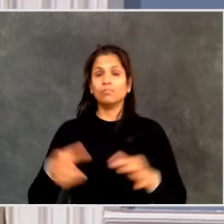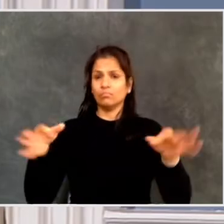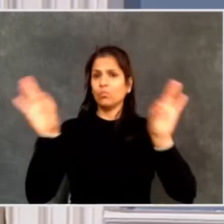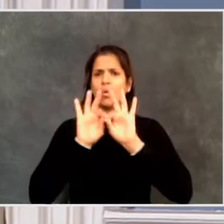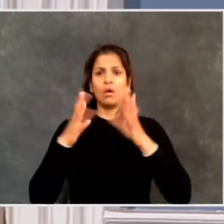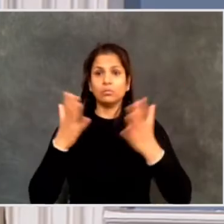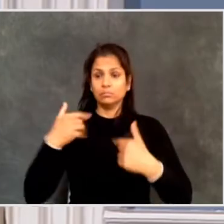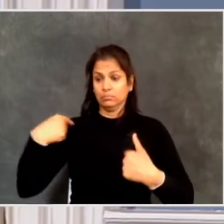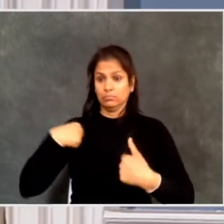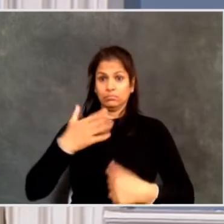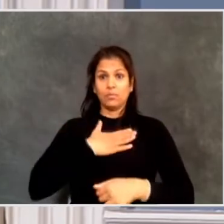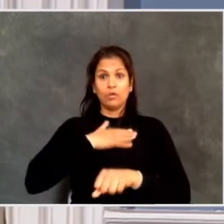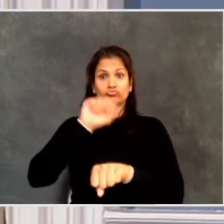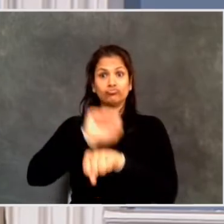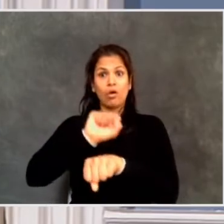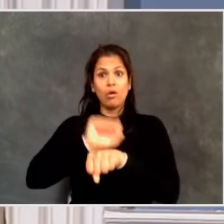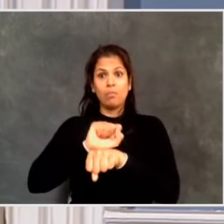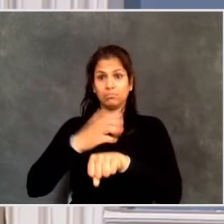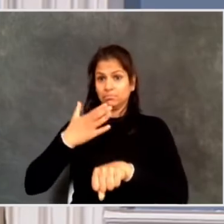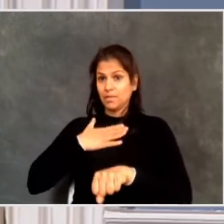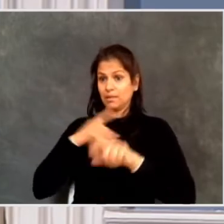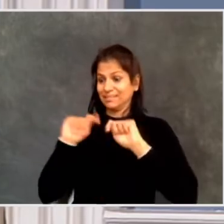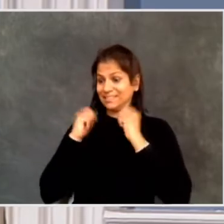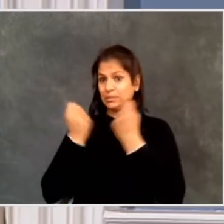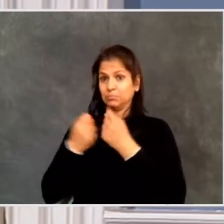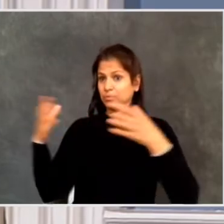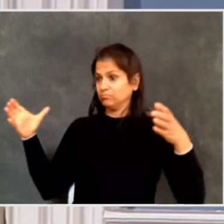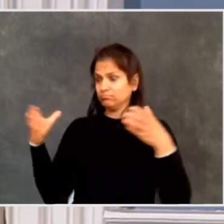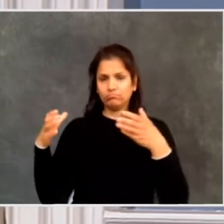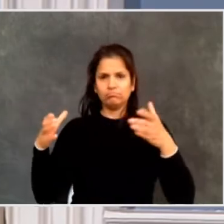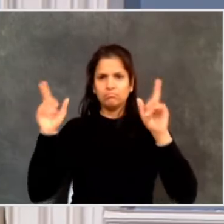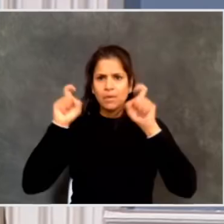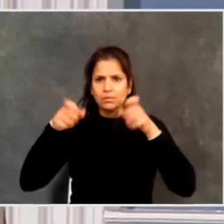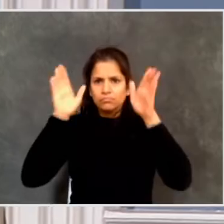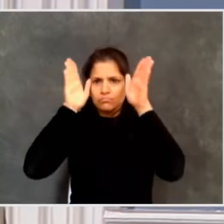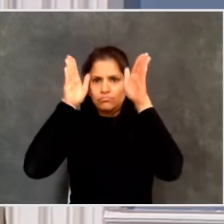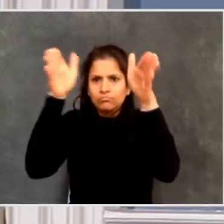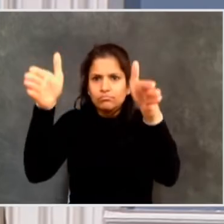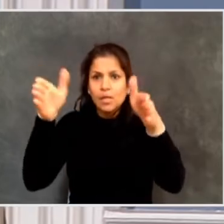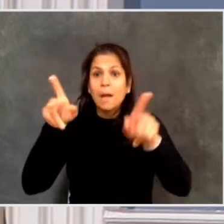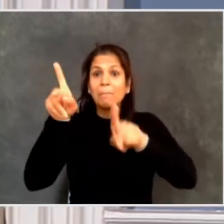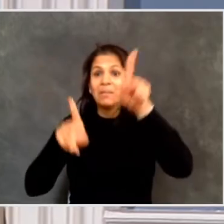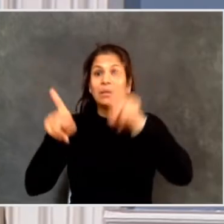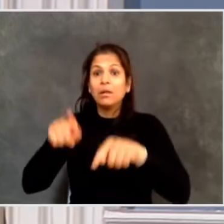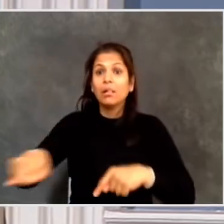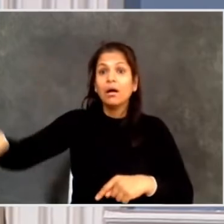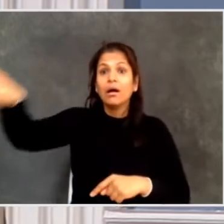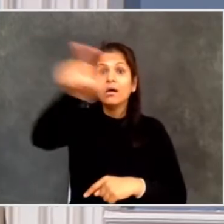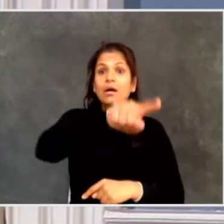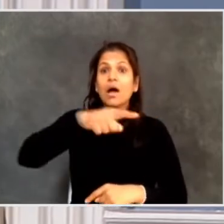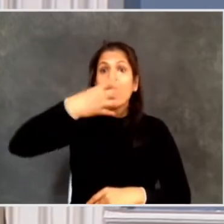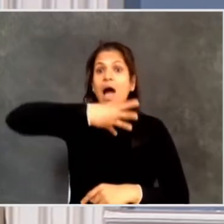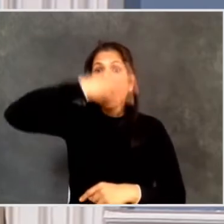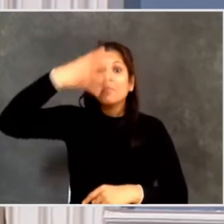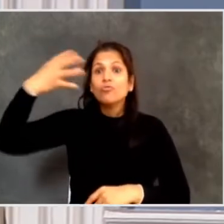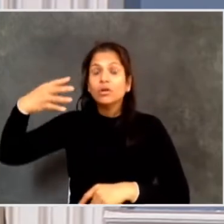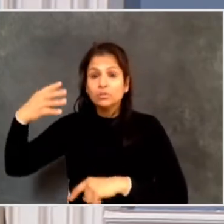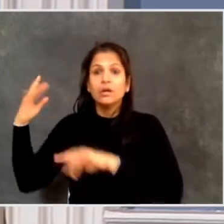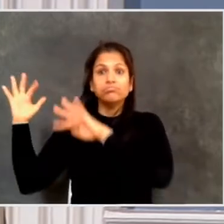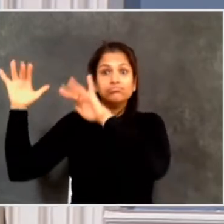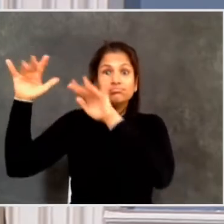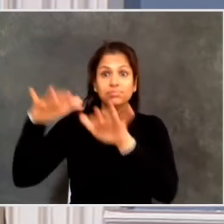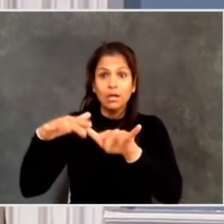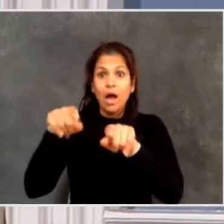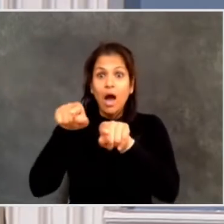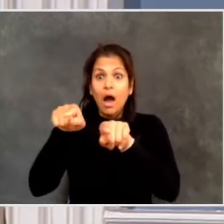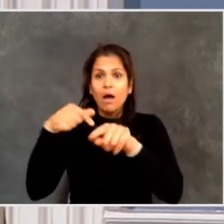of this is the fact that these are communities that have had higher rates